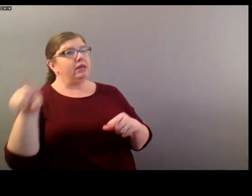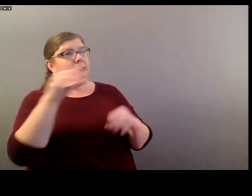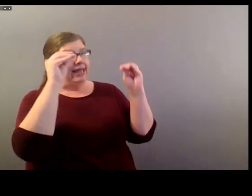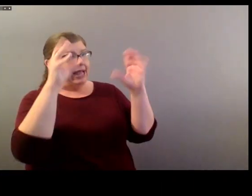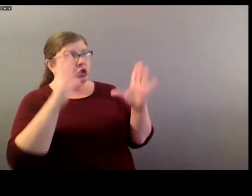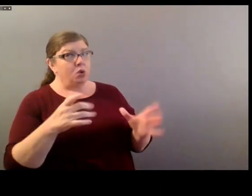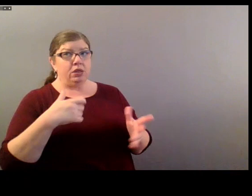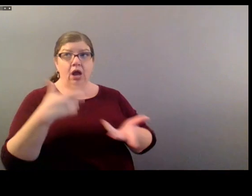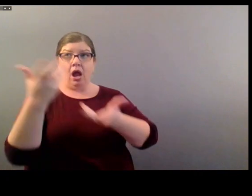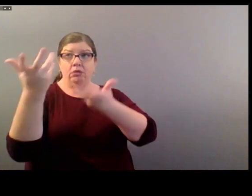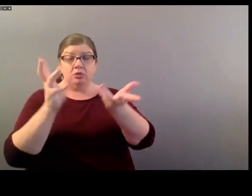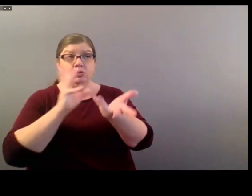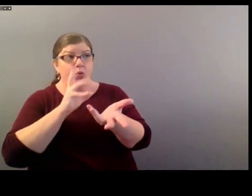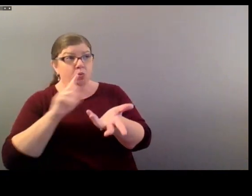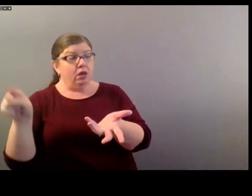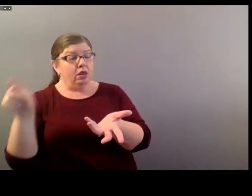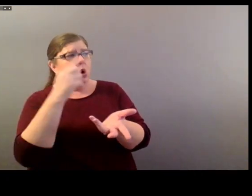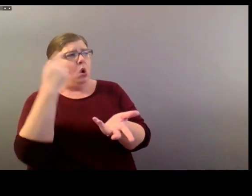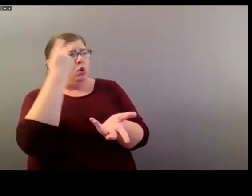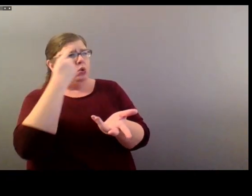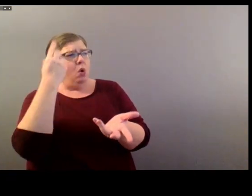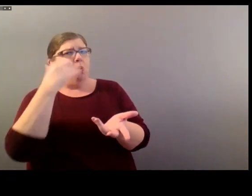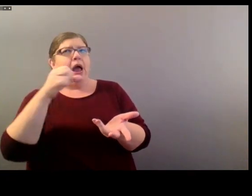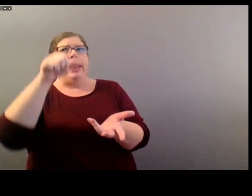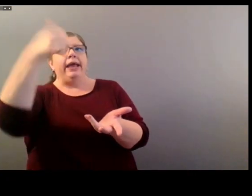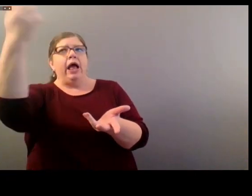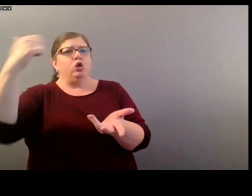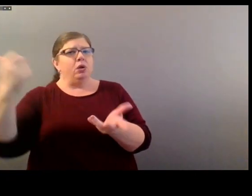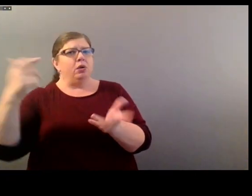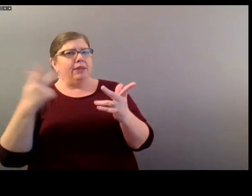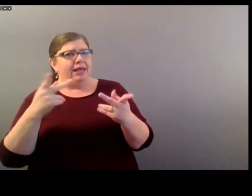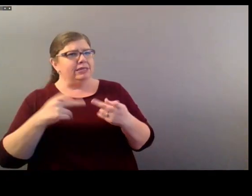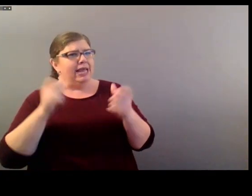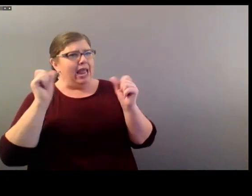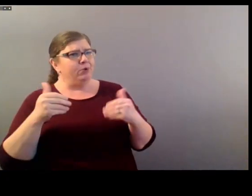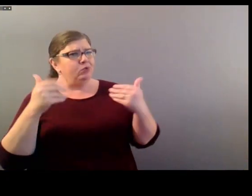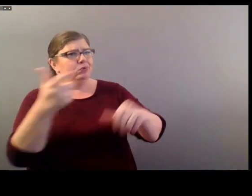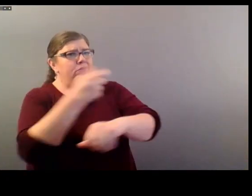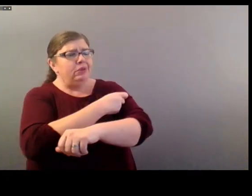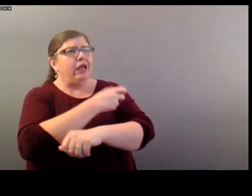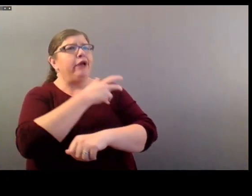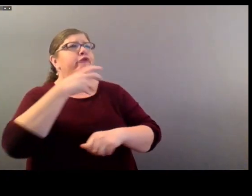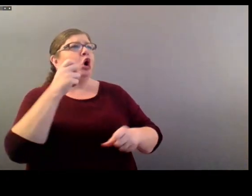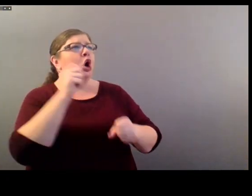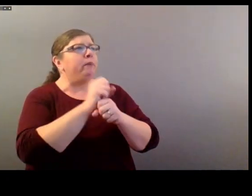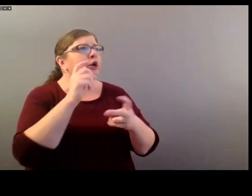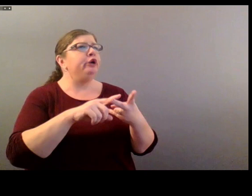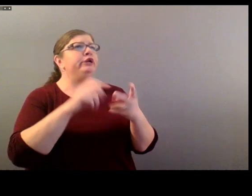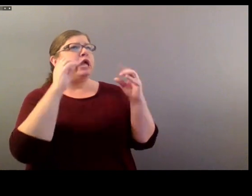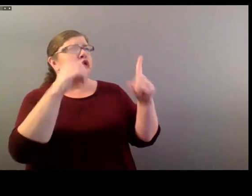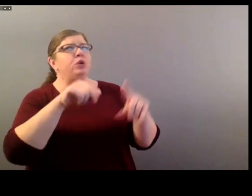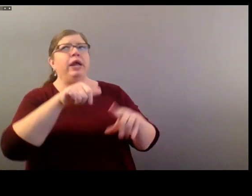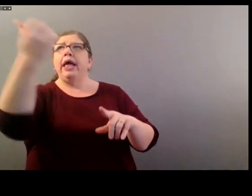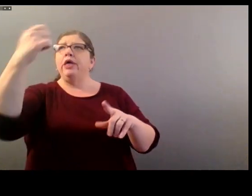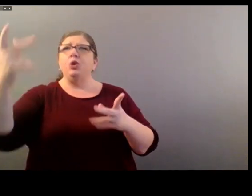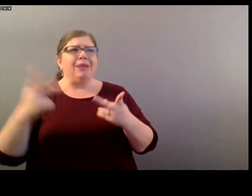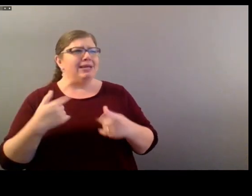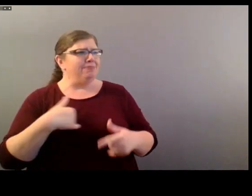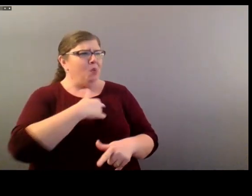with are wondering why other places are able to vaccinate, like farm workers and educators, but we still